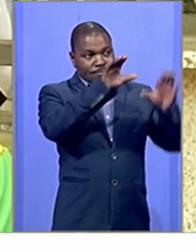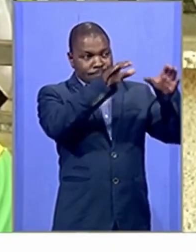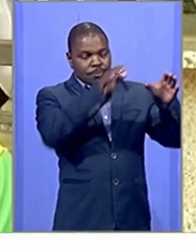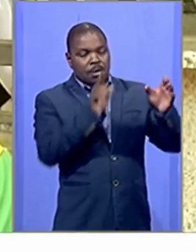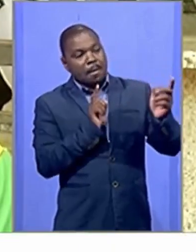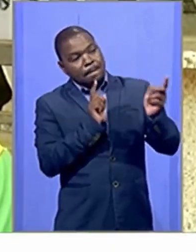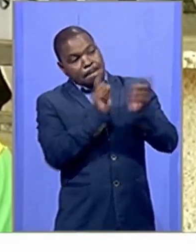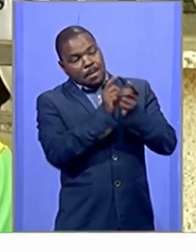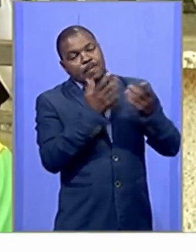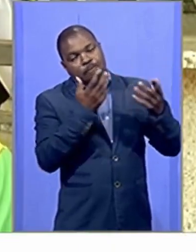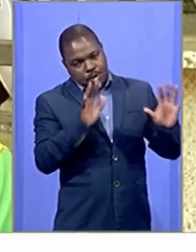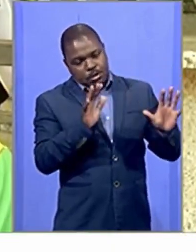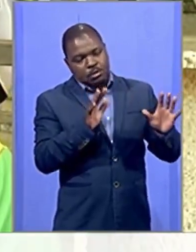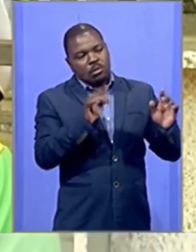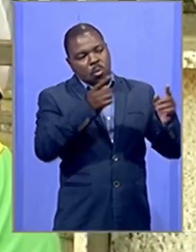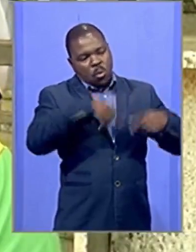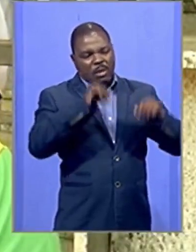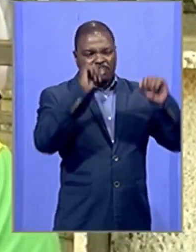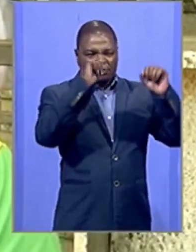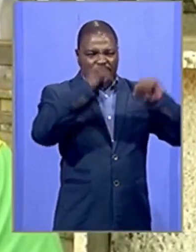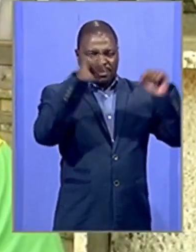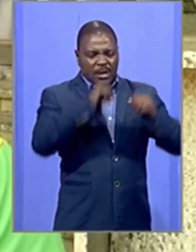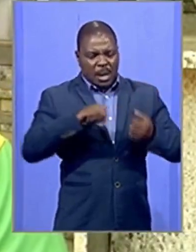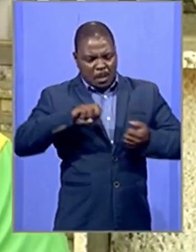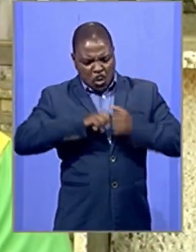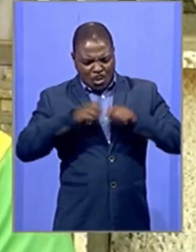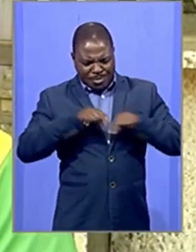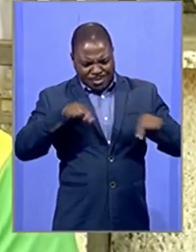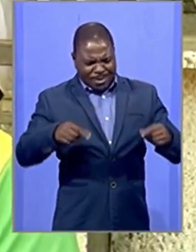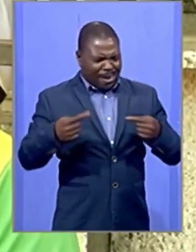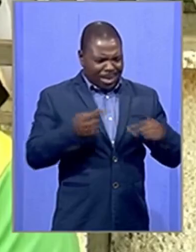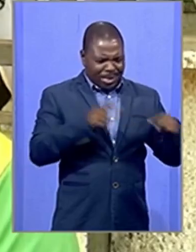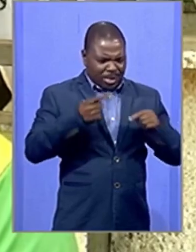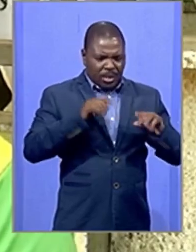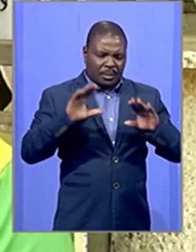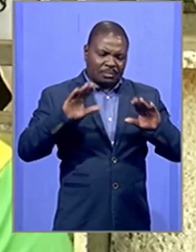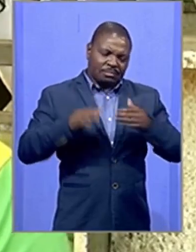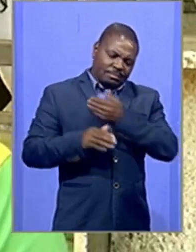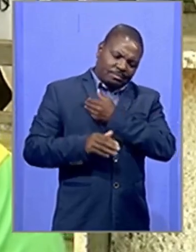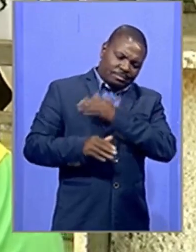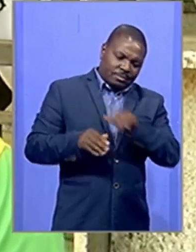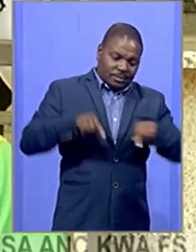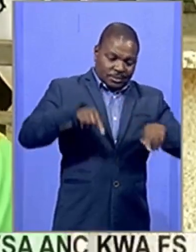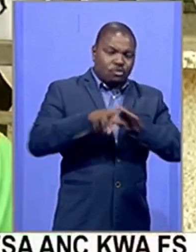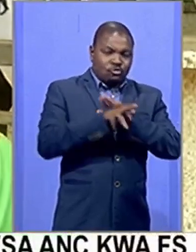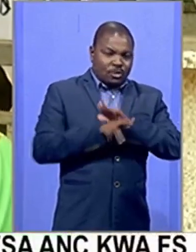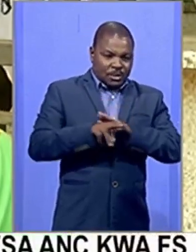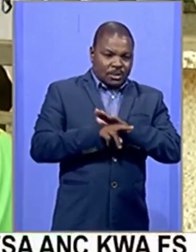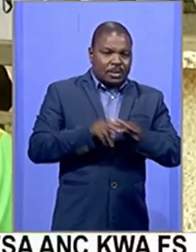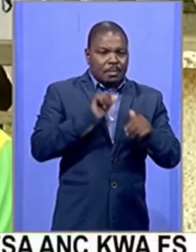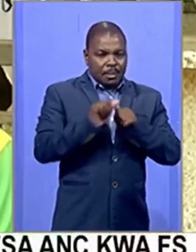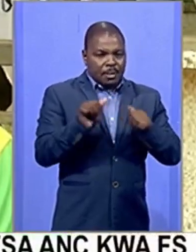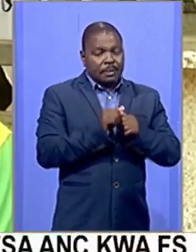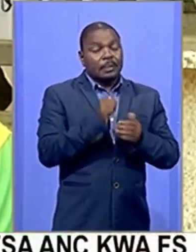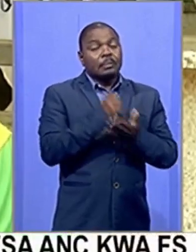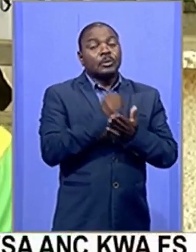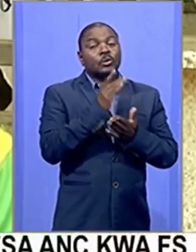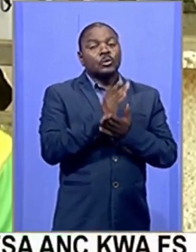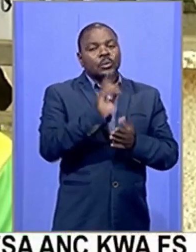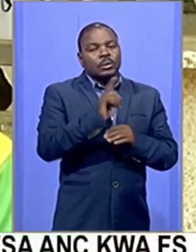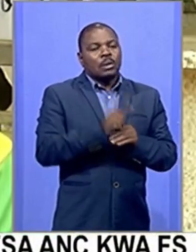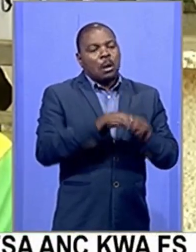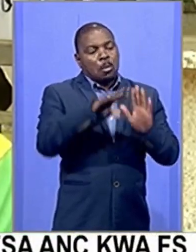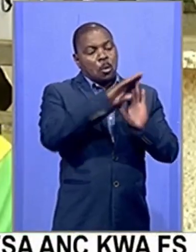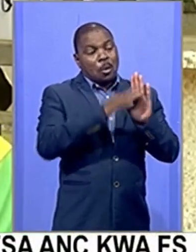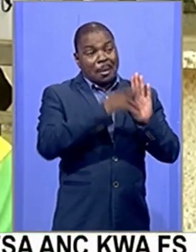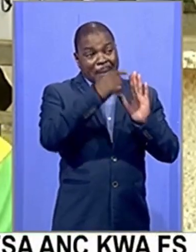ra dumellana hore ha ke re beileng mathata ana e re nang le ona region ya rona re etse bonnete ba hore